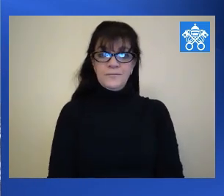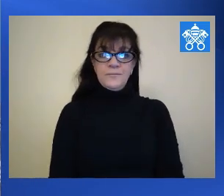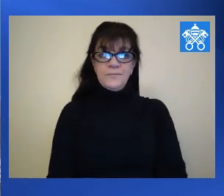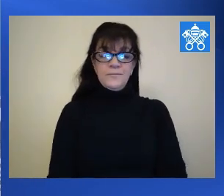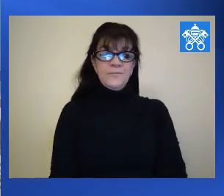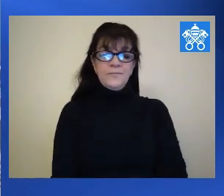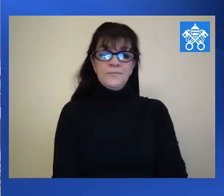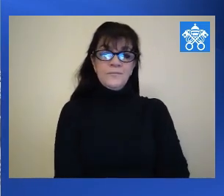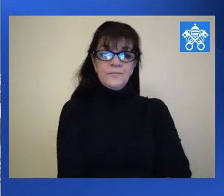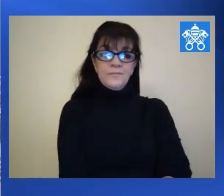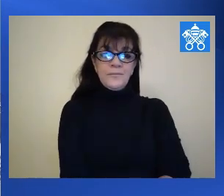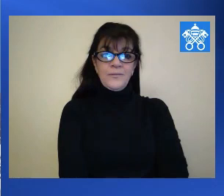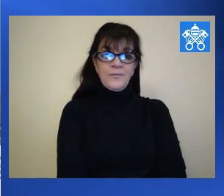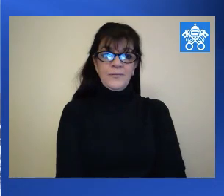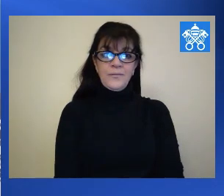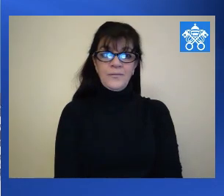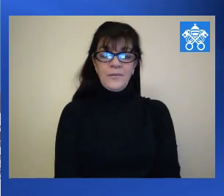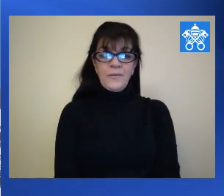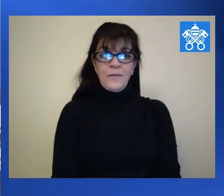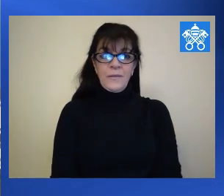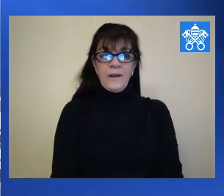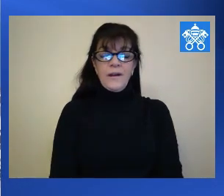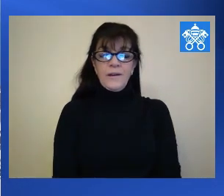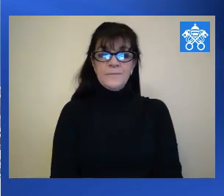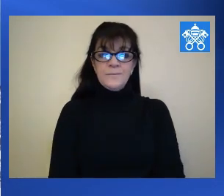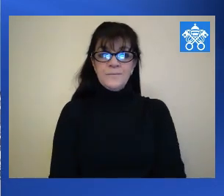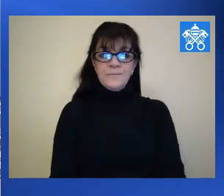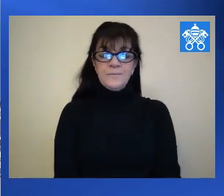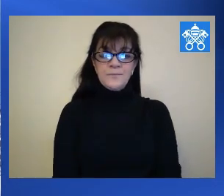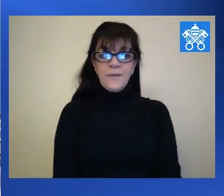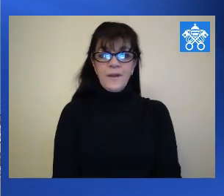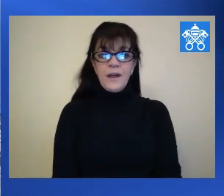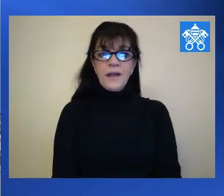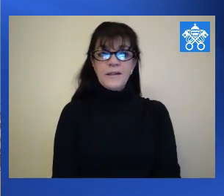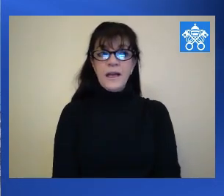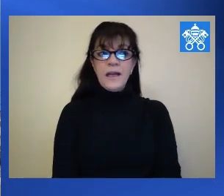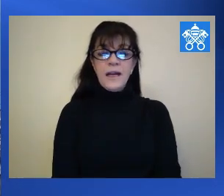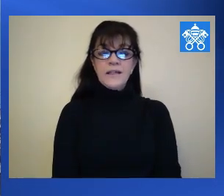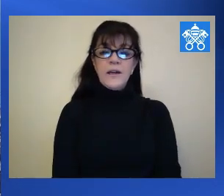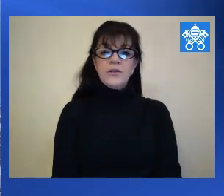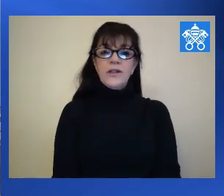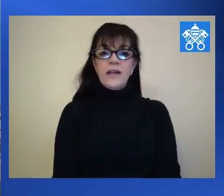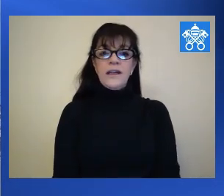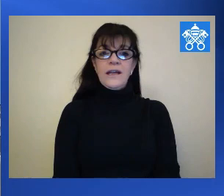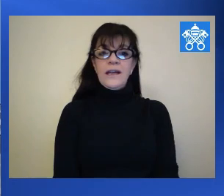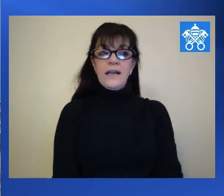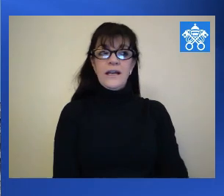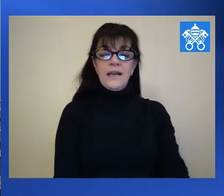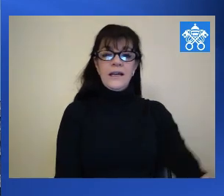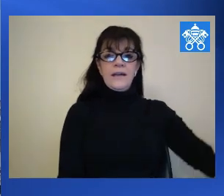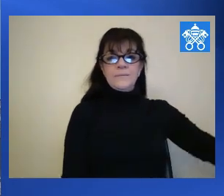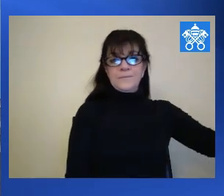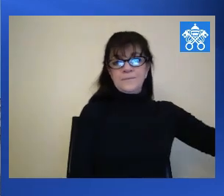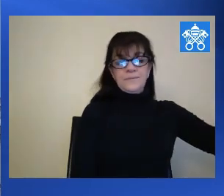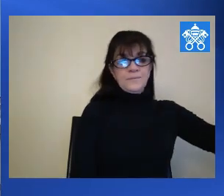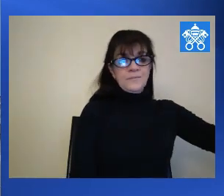other shortwave radio or diocesan radio stations, other local radio stations picking